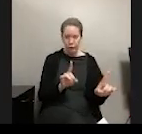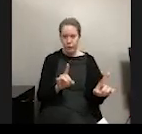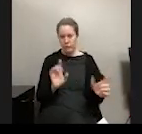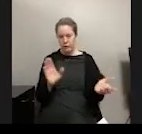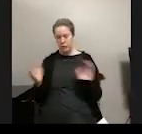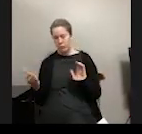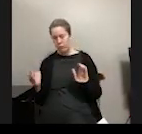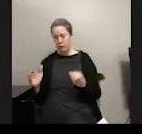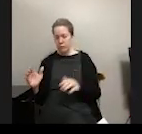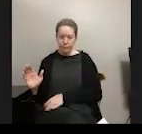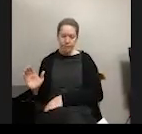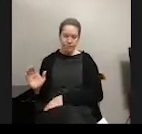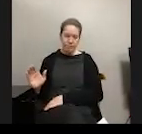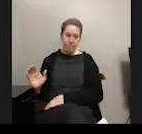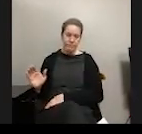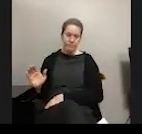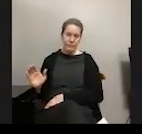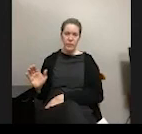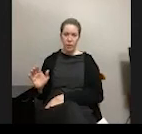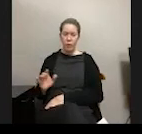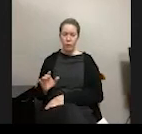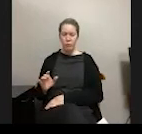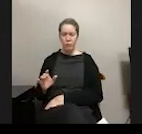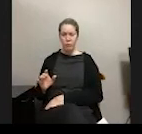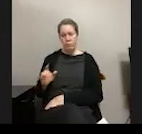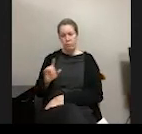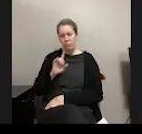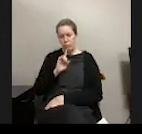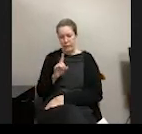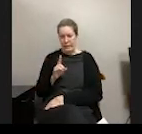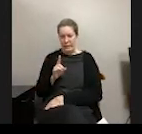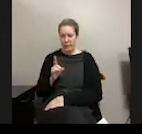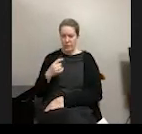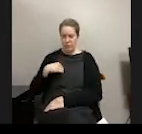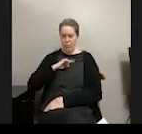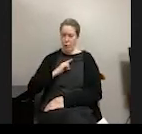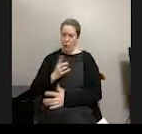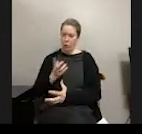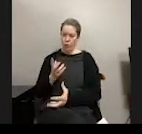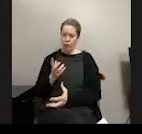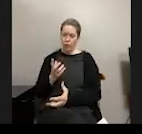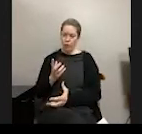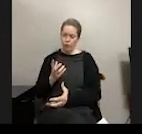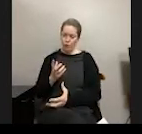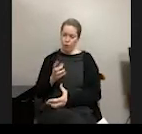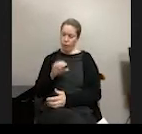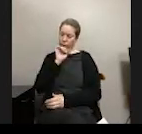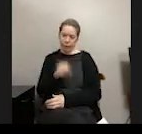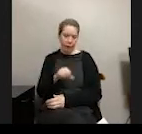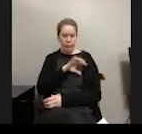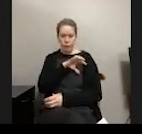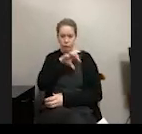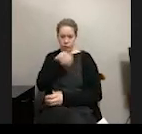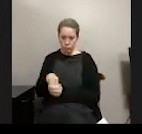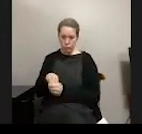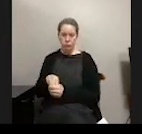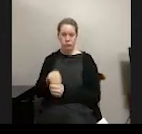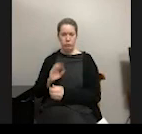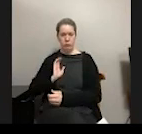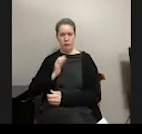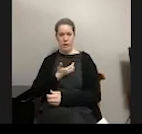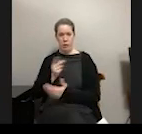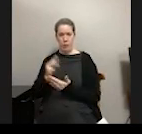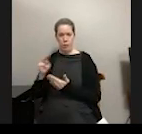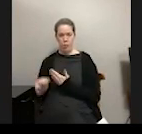like to have as part of our program in some way as well. And I think that it's just a matter of figuring